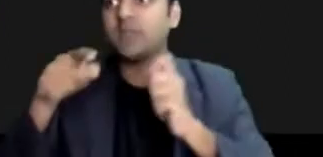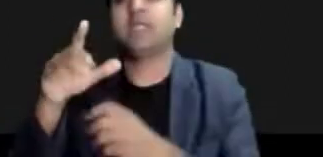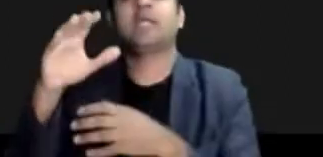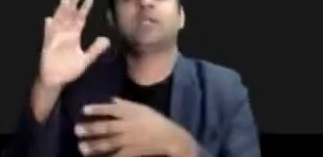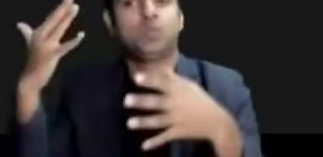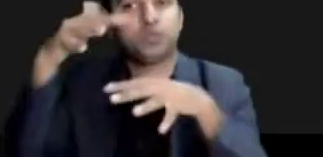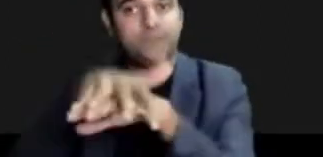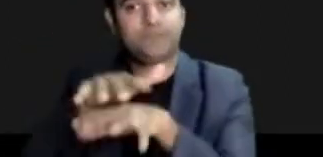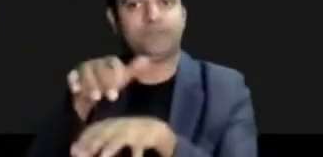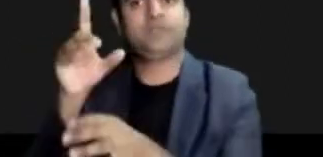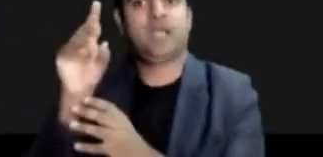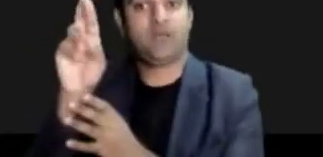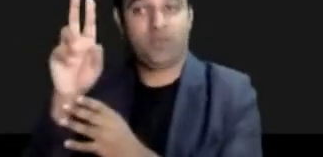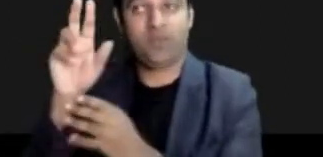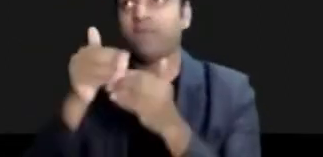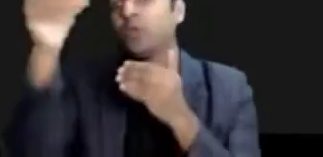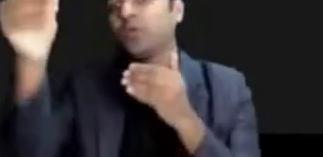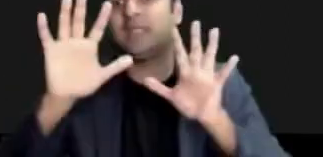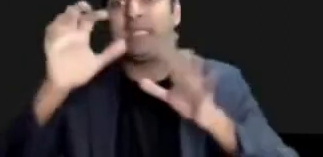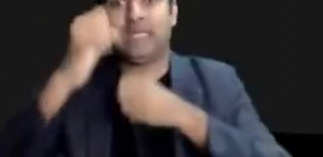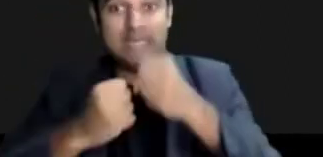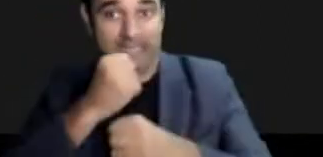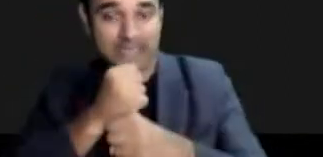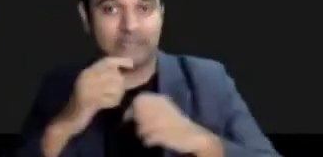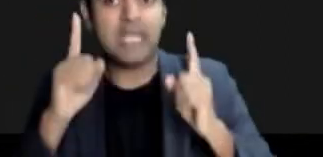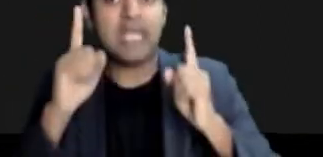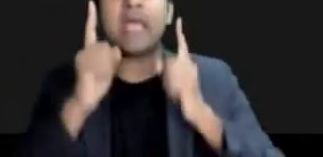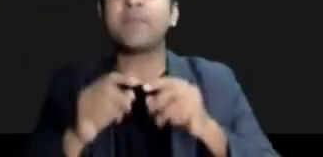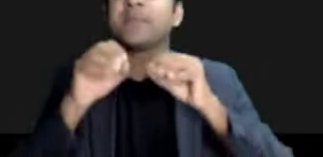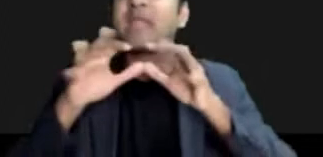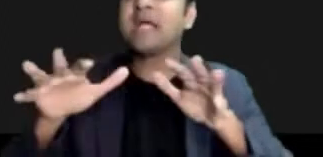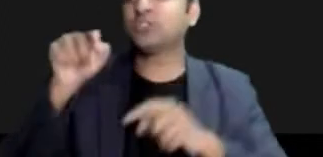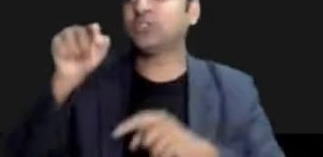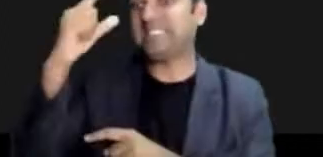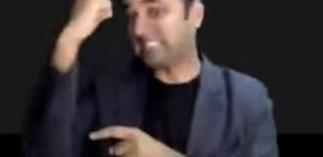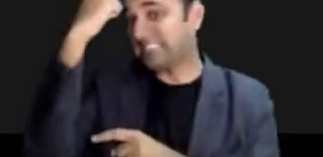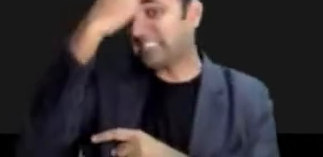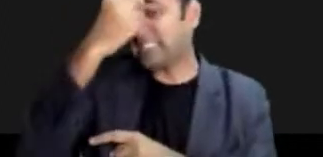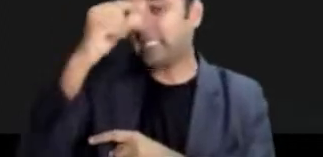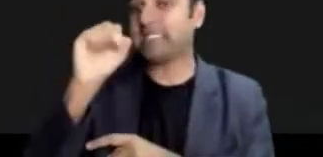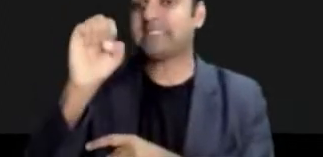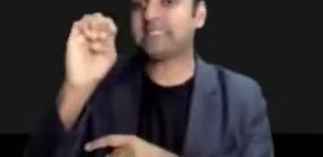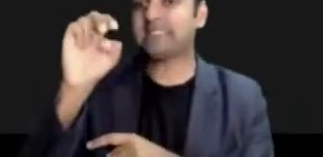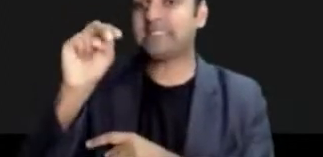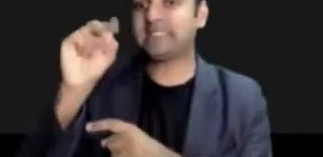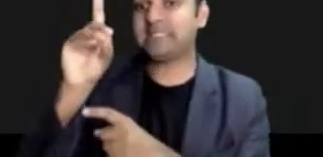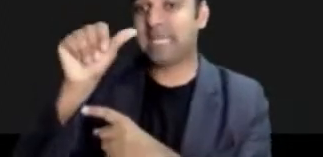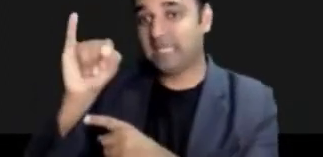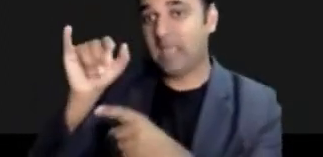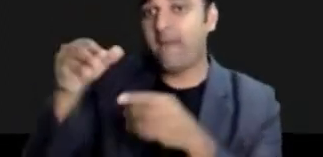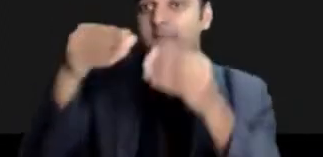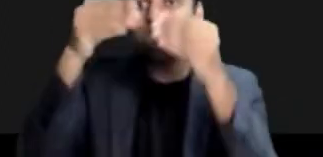As all of you are aware, Sendai framework on disaster risk reduction was adopted in